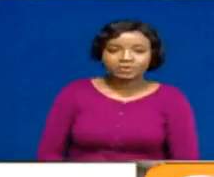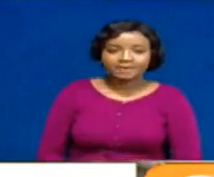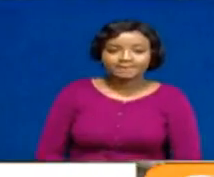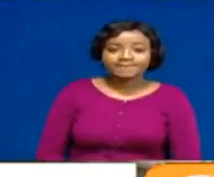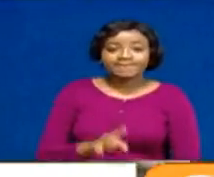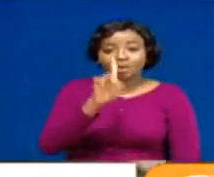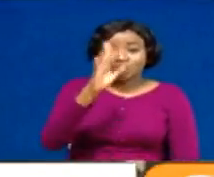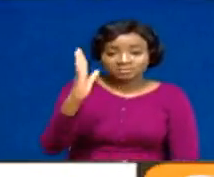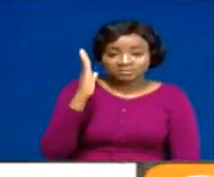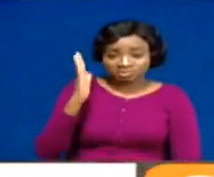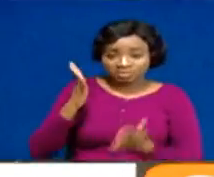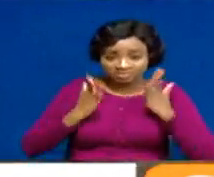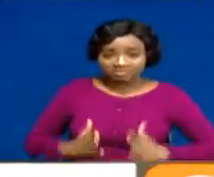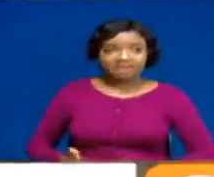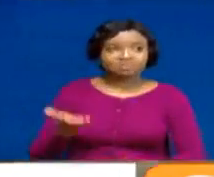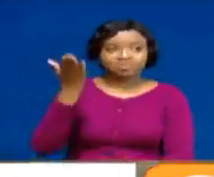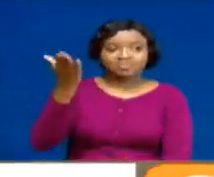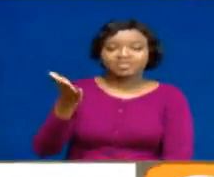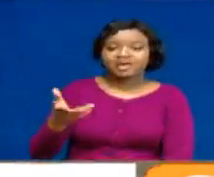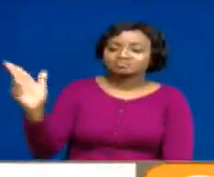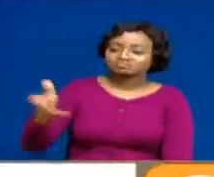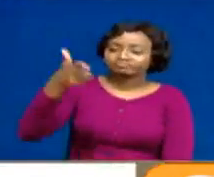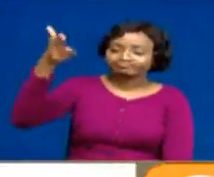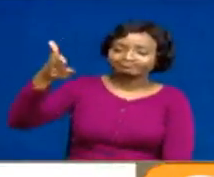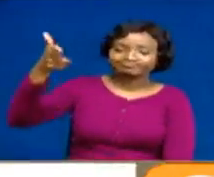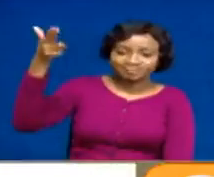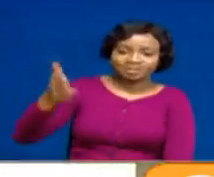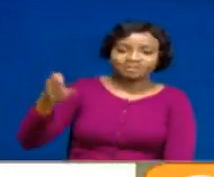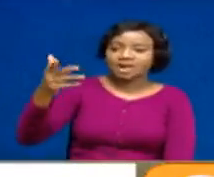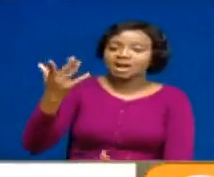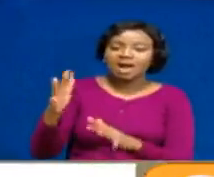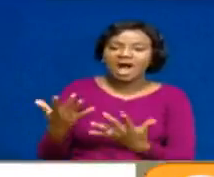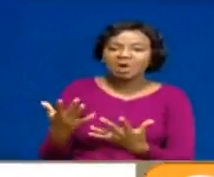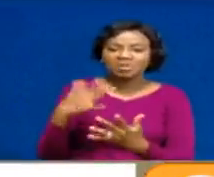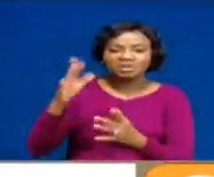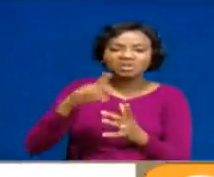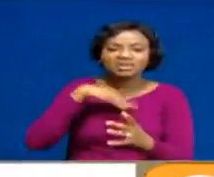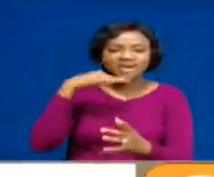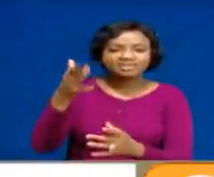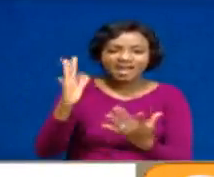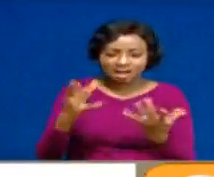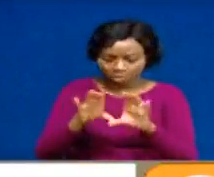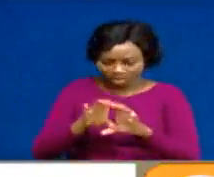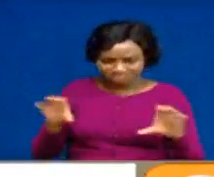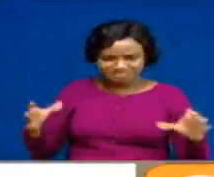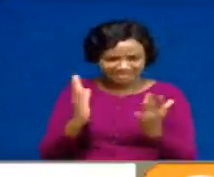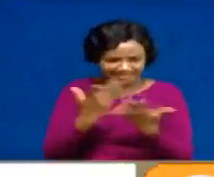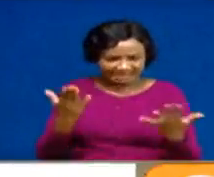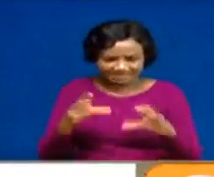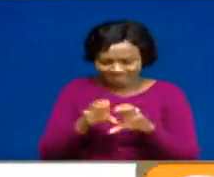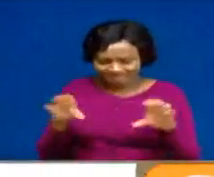A security guard from Sikulu Primary School was attacked by the assailants using a blunt object and died. Two others are